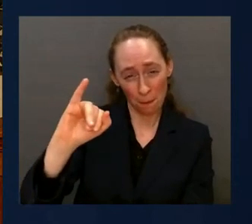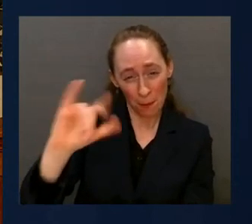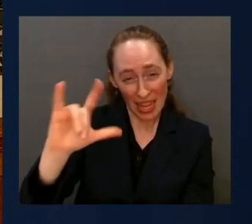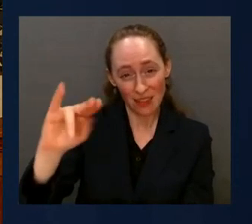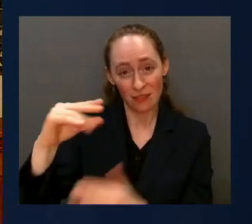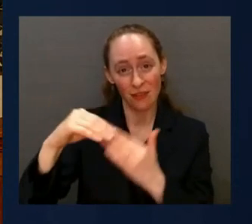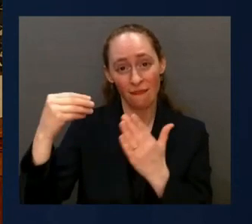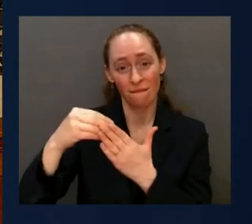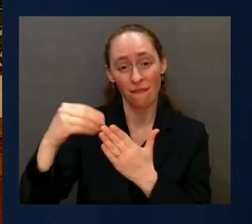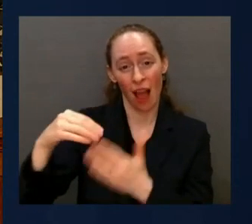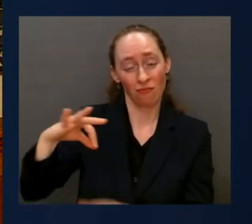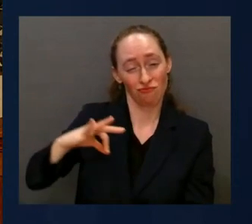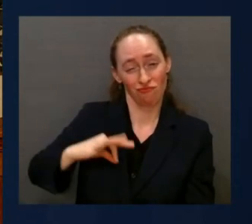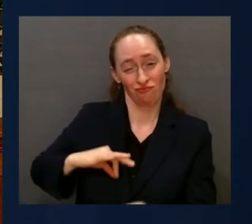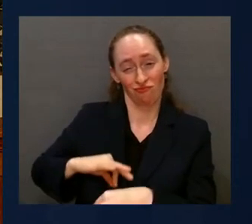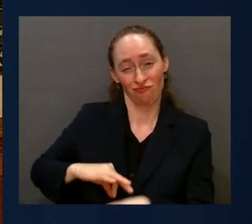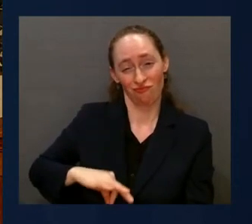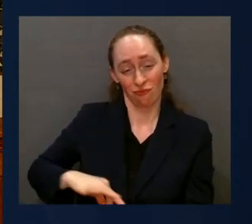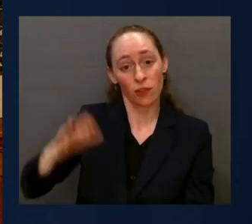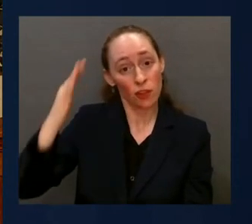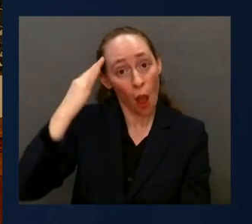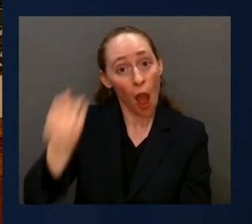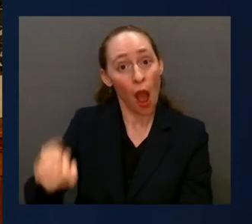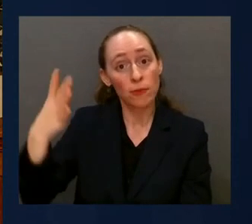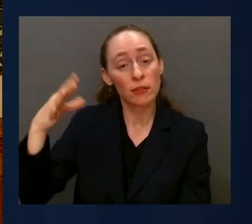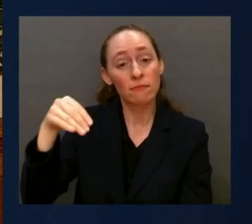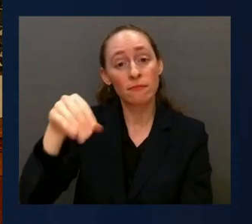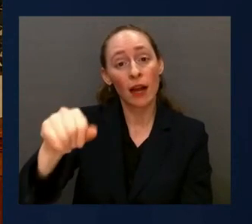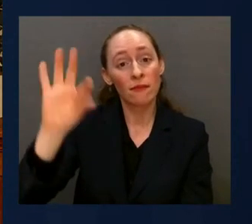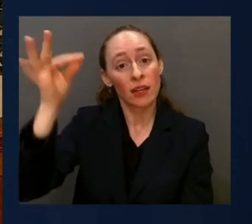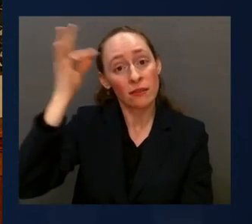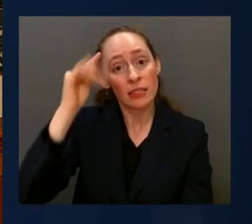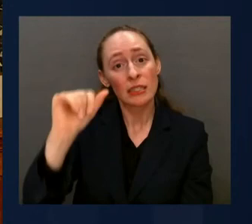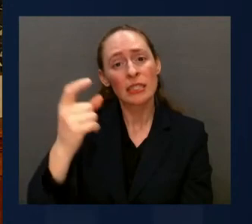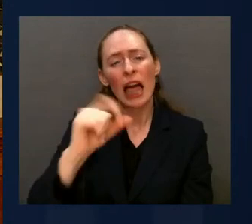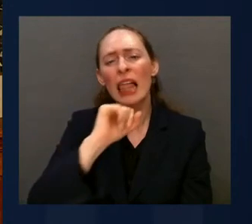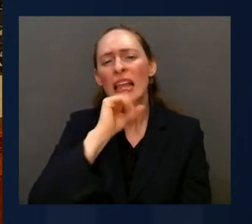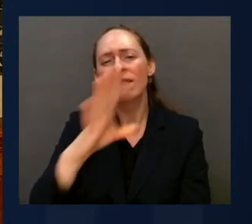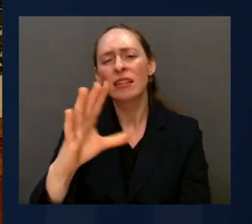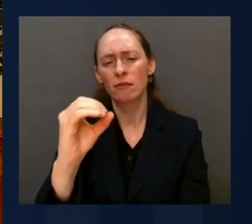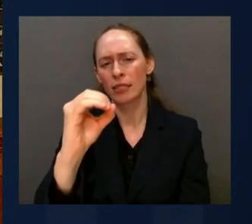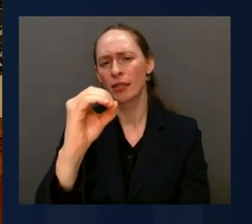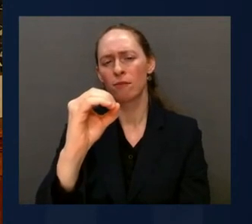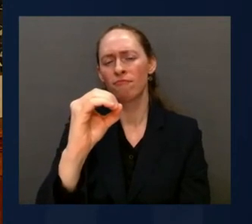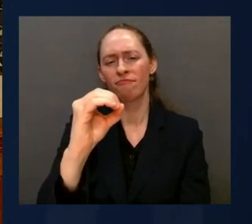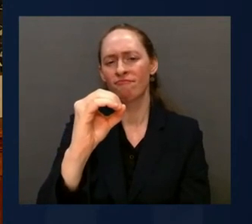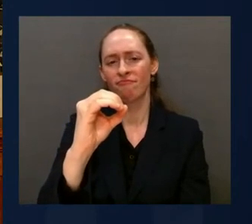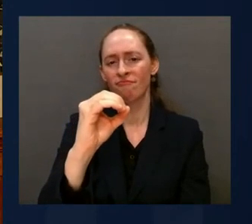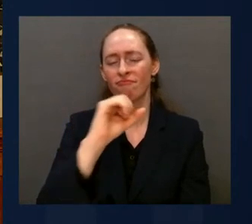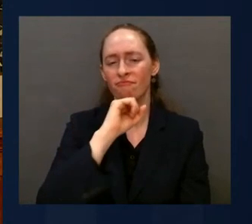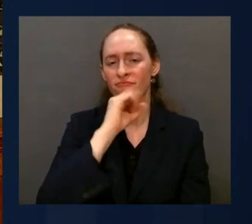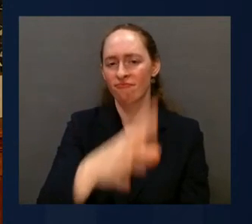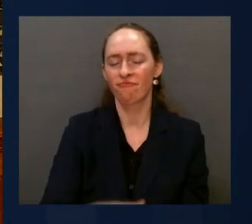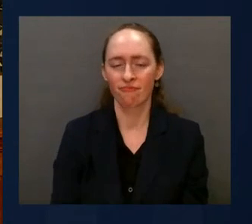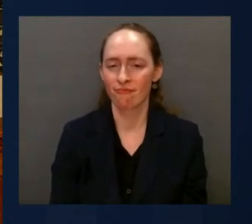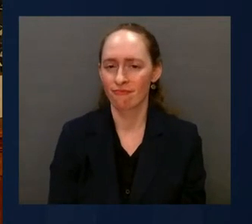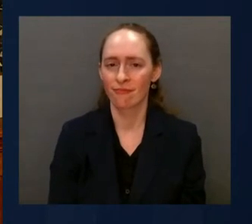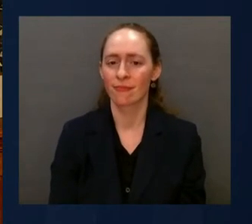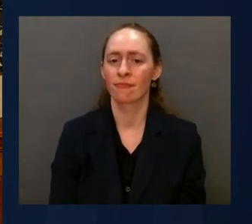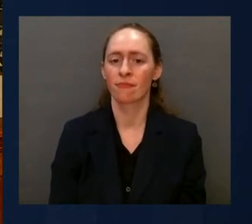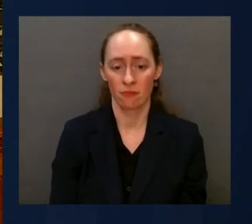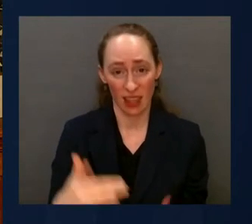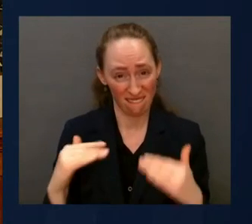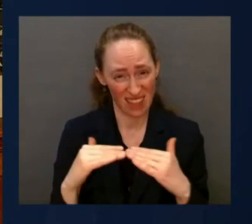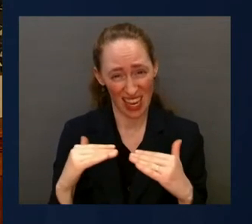Zero? Folks, it's simply not fair. But now, because of the law I signed,